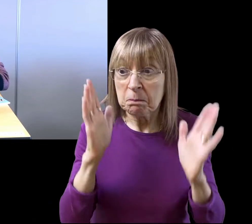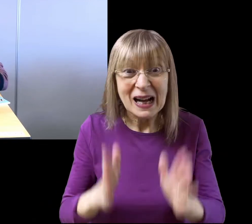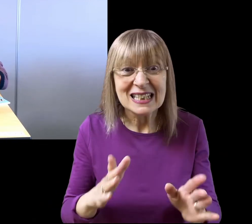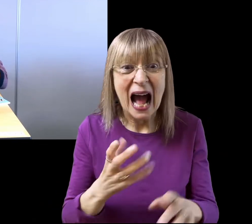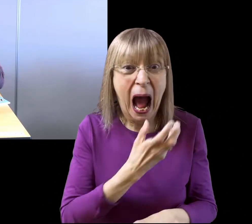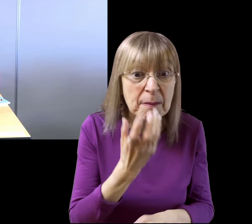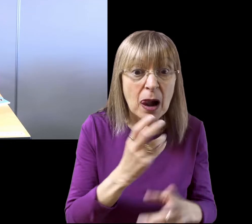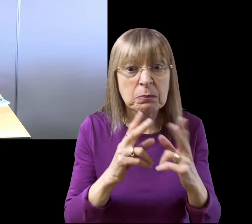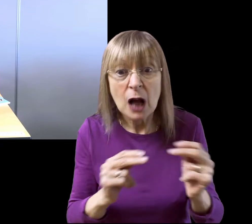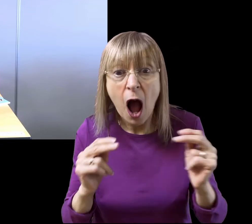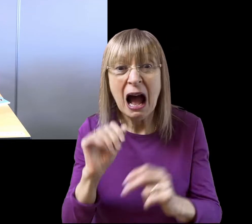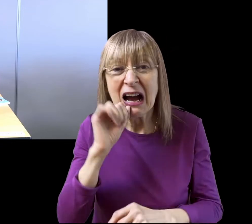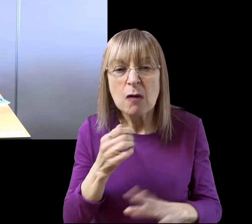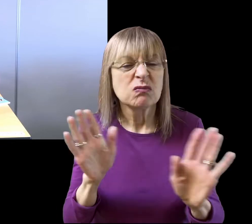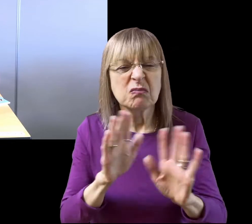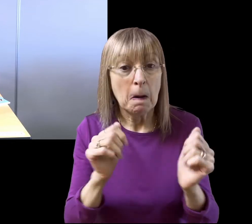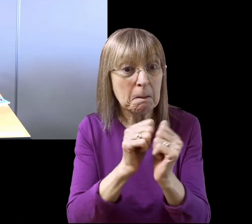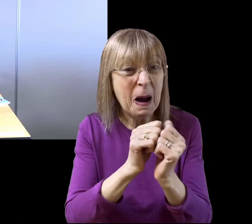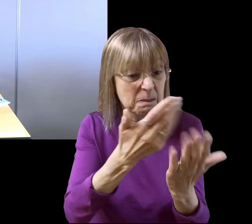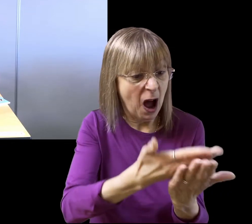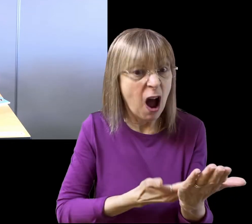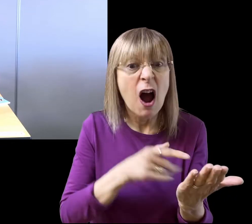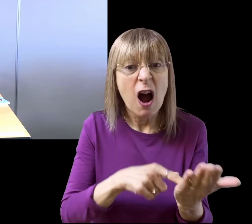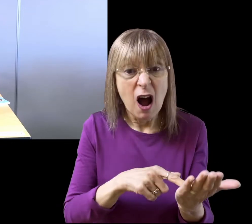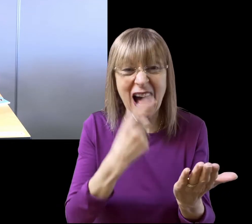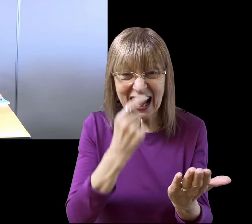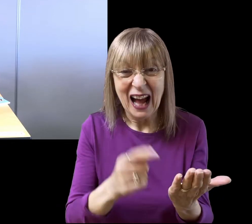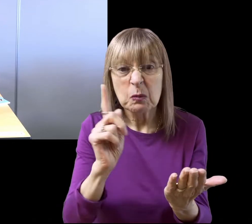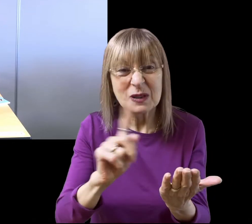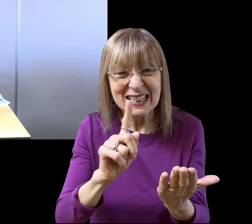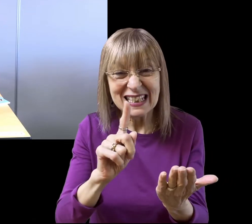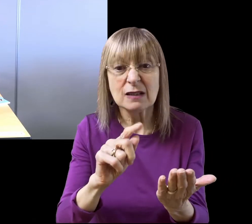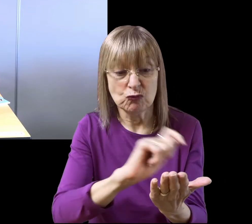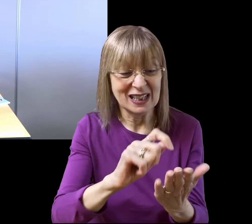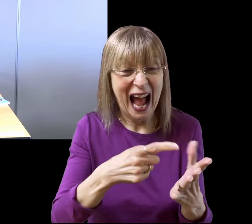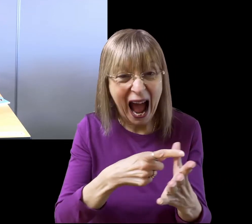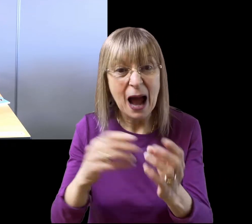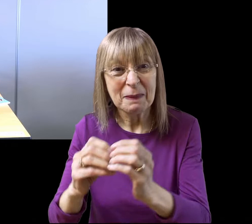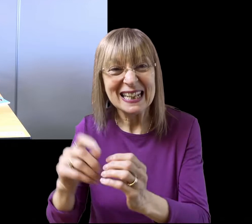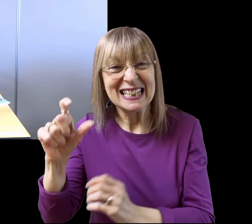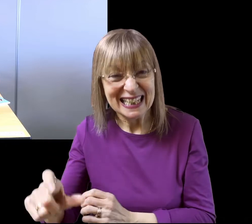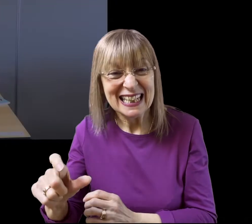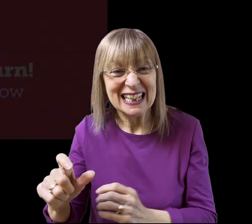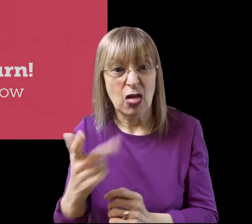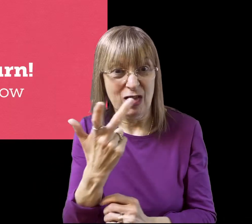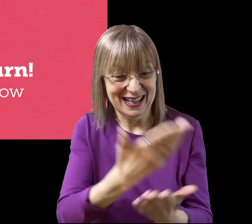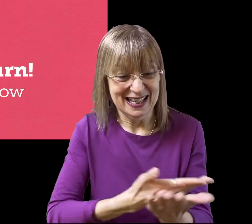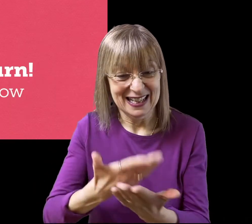doesn't matter if you don't have an apple, banana and carrot. 3 pieces of paper with A, B, C written on them will be absolutely fine.